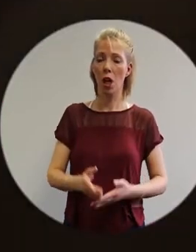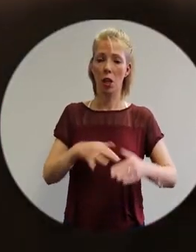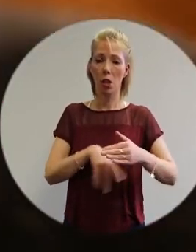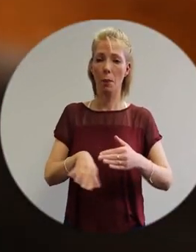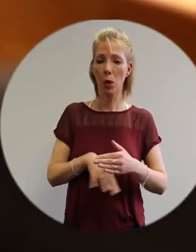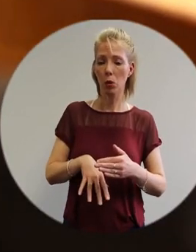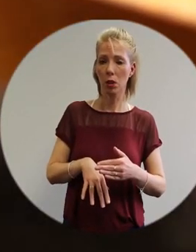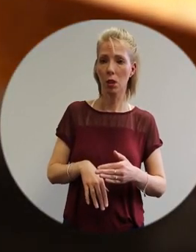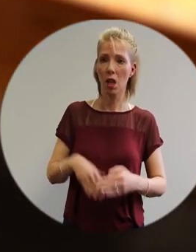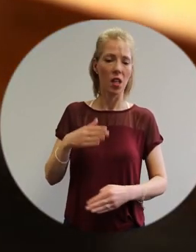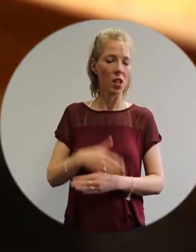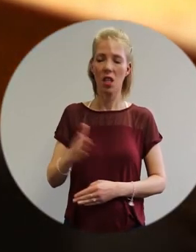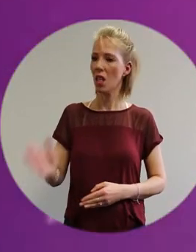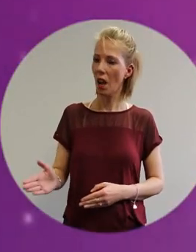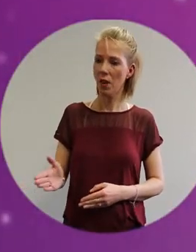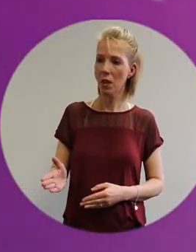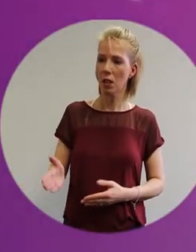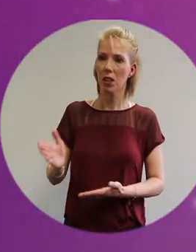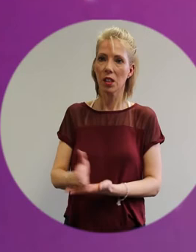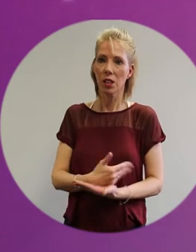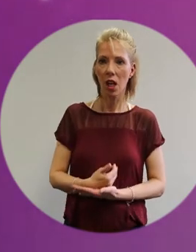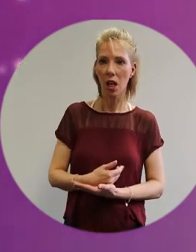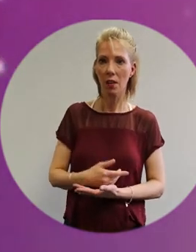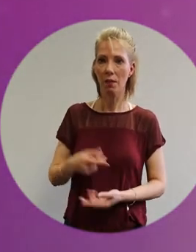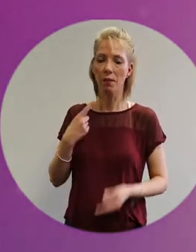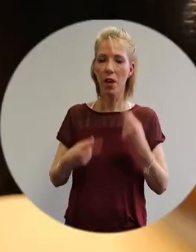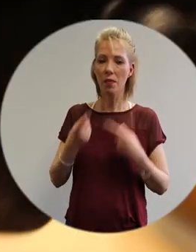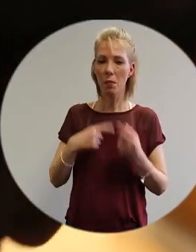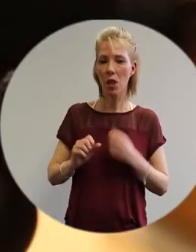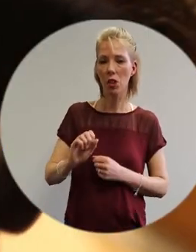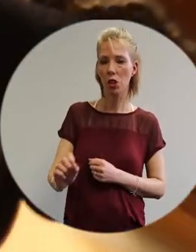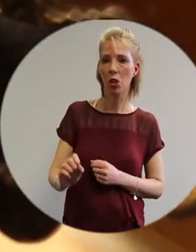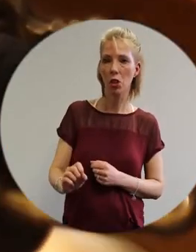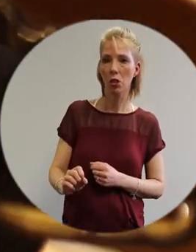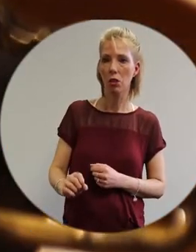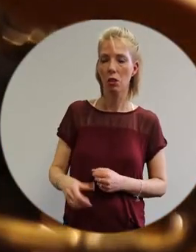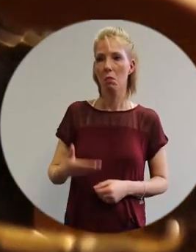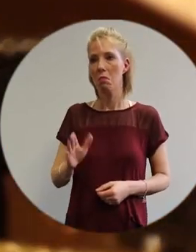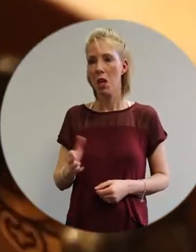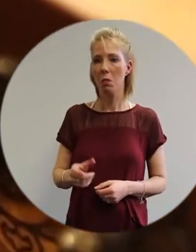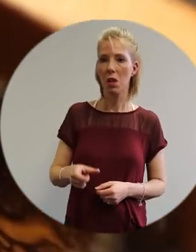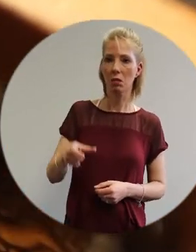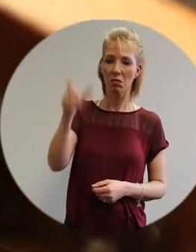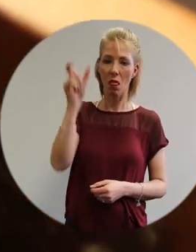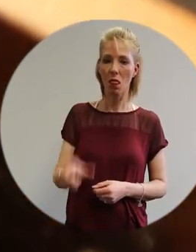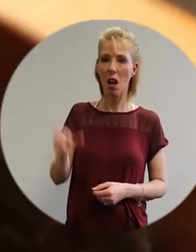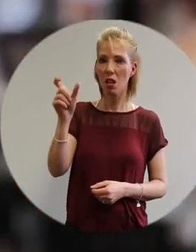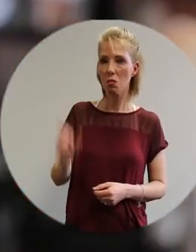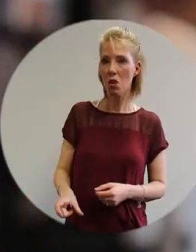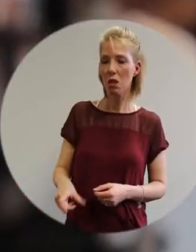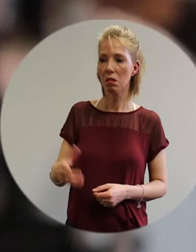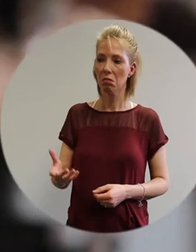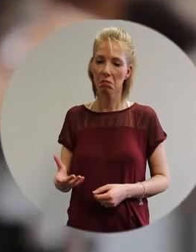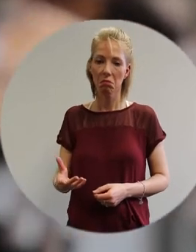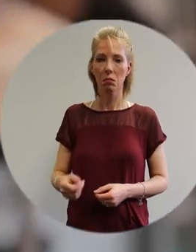Never save documents like bills, bank statements or anything else with your details onto a share computer for example in an office or